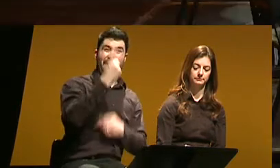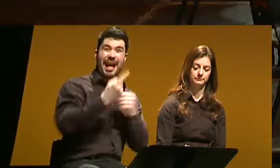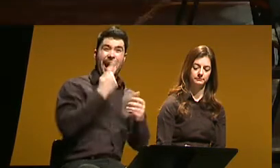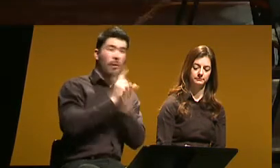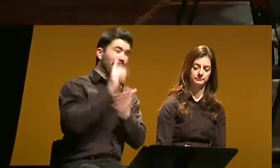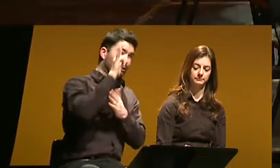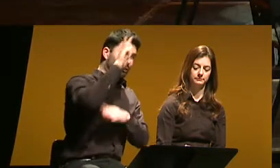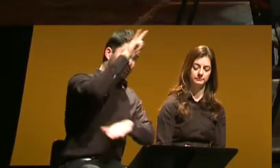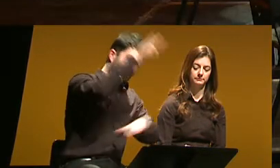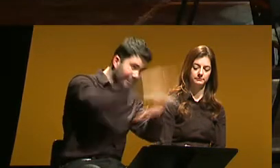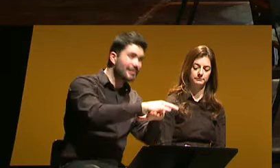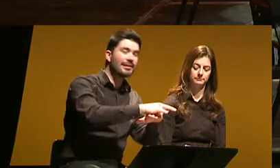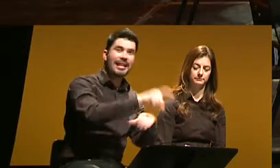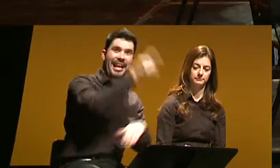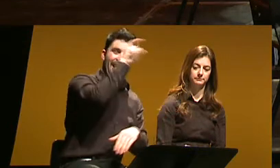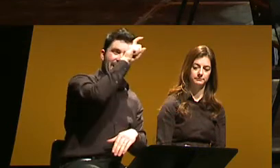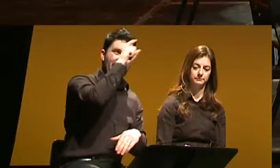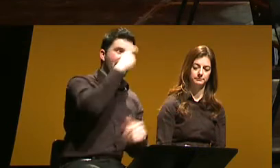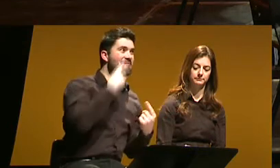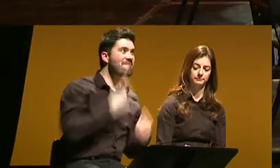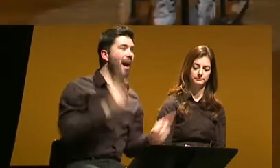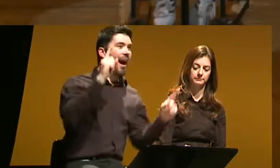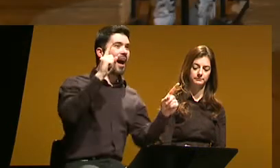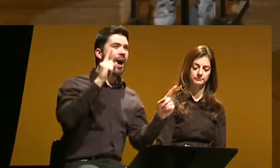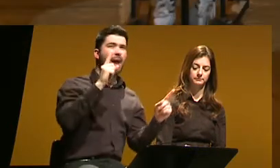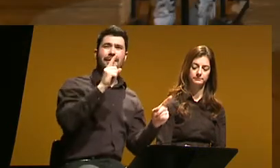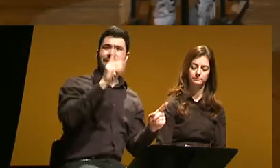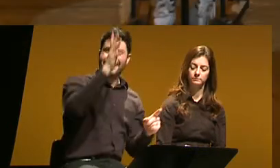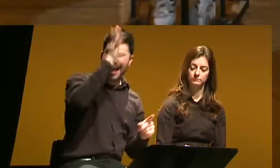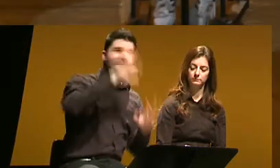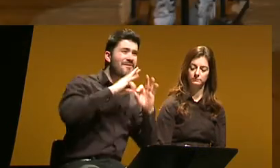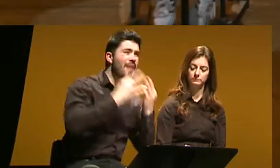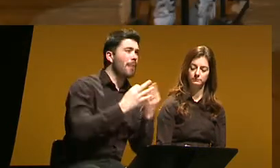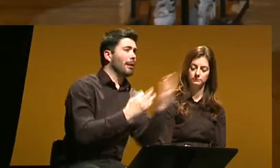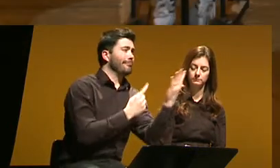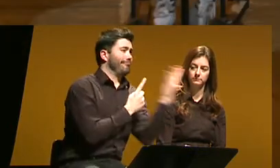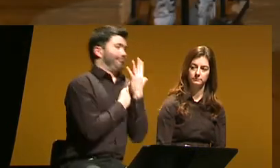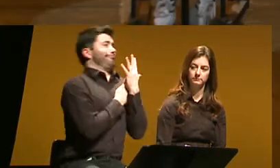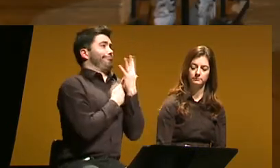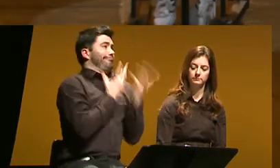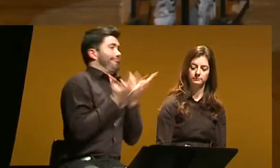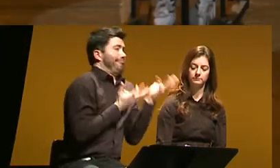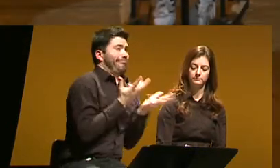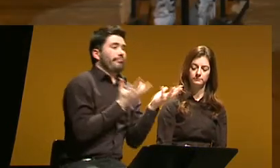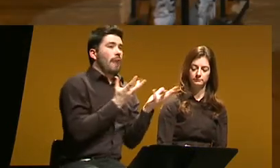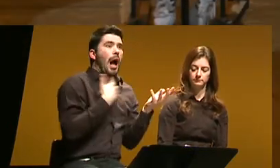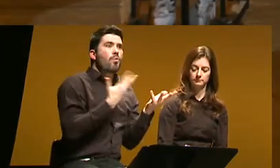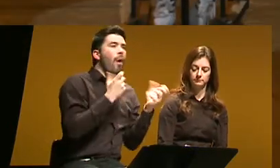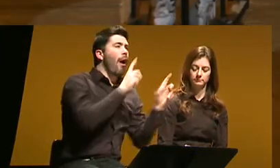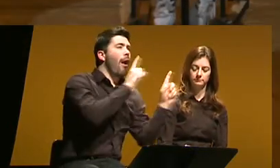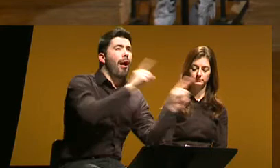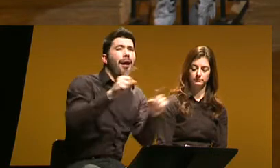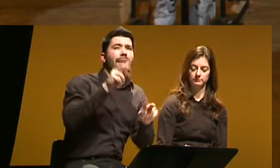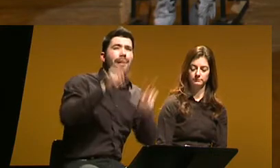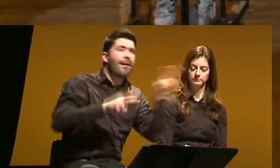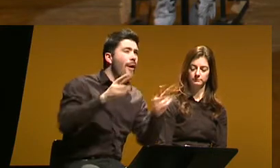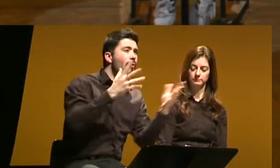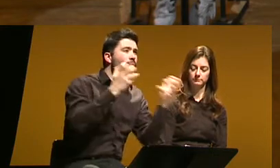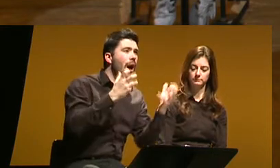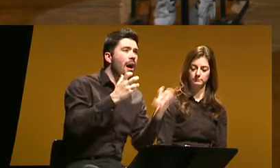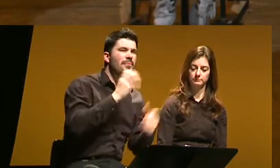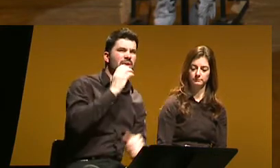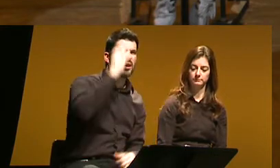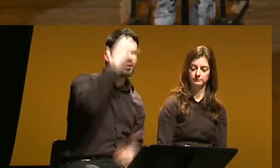Welcome to Cairo! Almost right away, I feel smothered by my father's family. I'm going to go sightseeing, but my older cousin just wants to sit home and watch